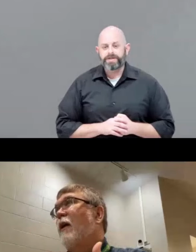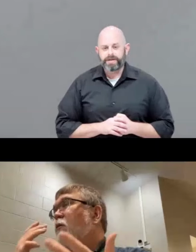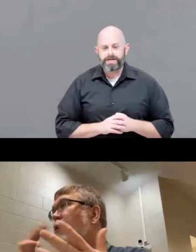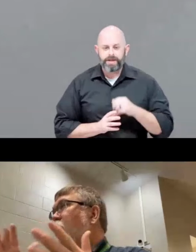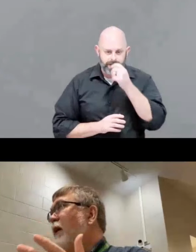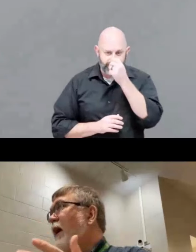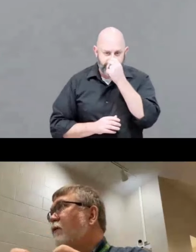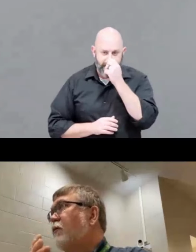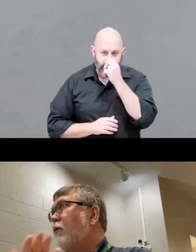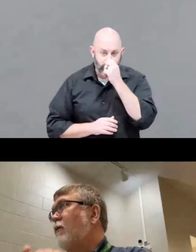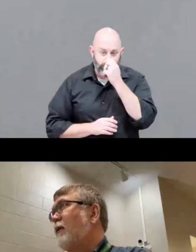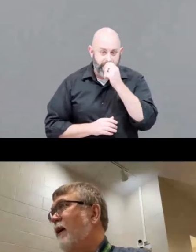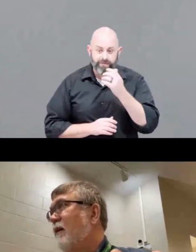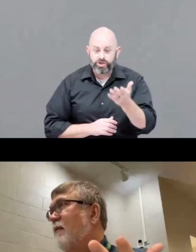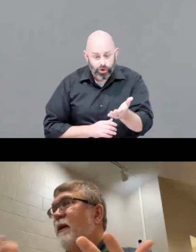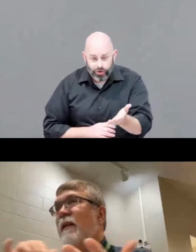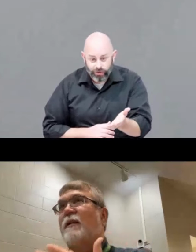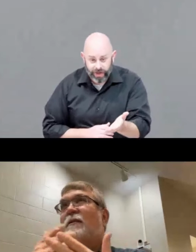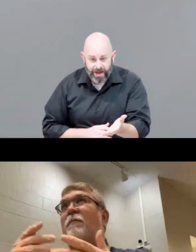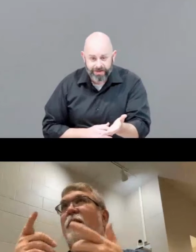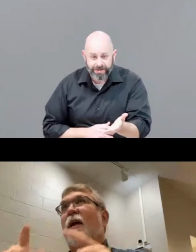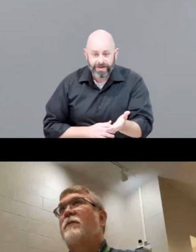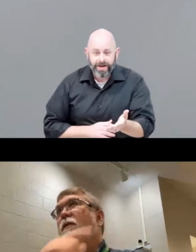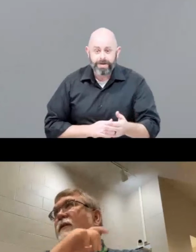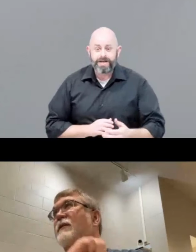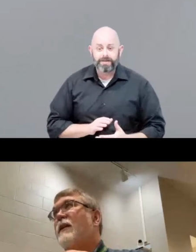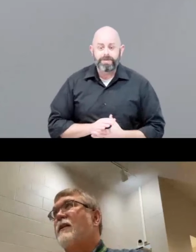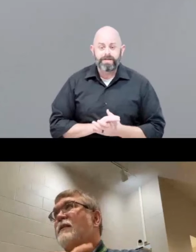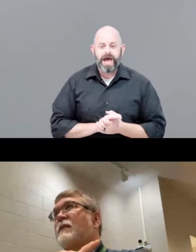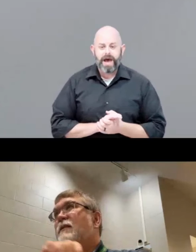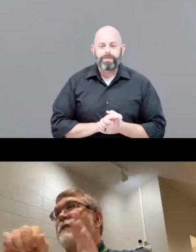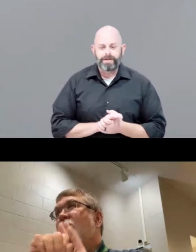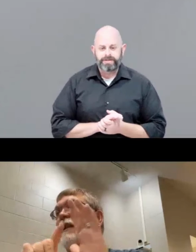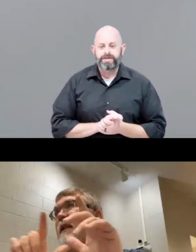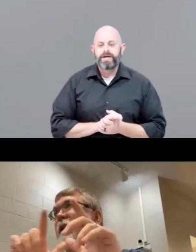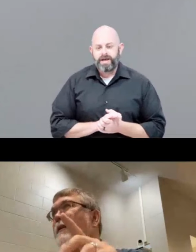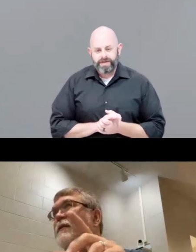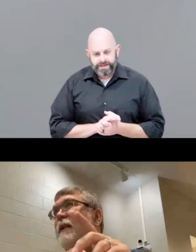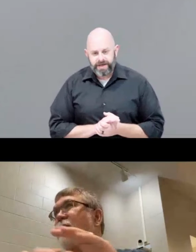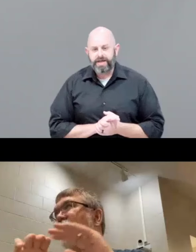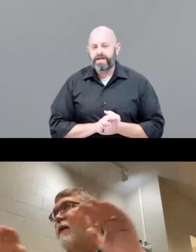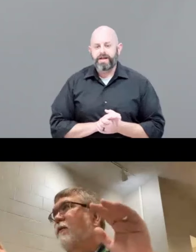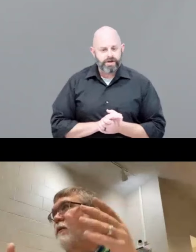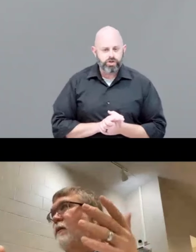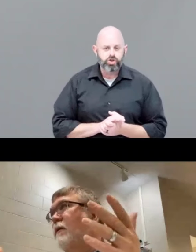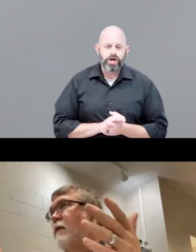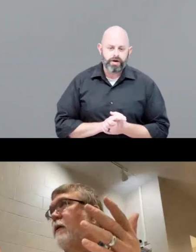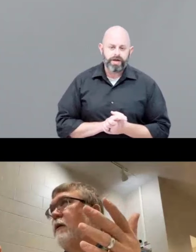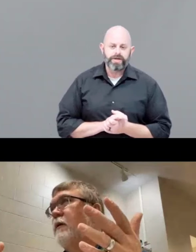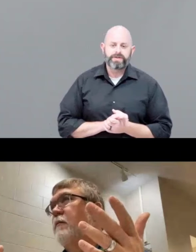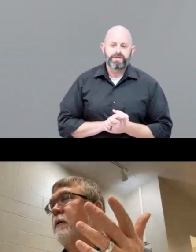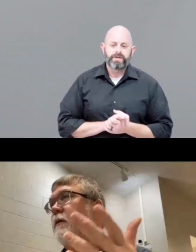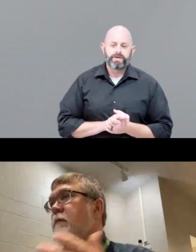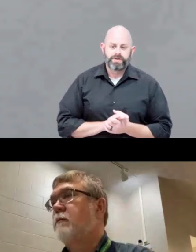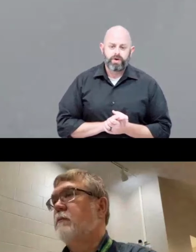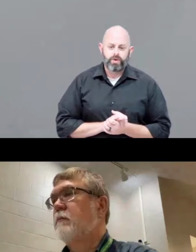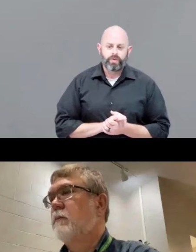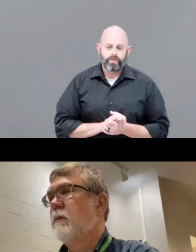underpaid. But so that's something that I don't know if we have control over that. I mean, that's something that happens in the Senate and the licensure